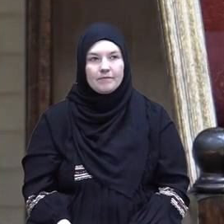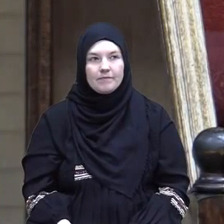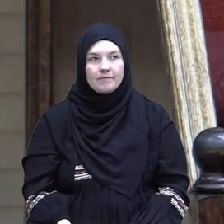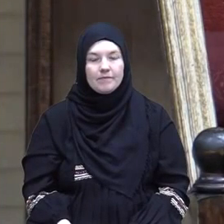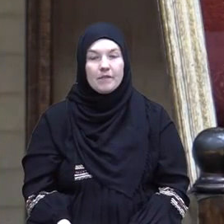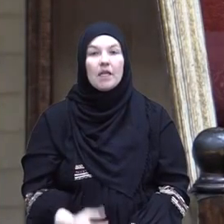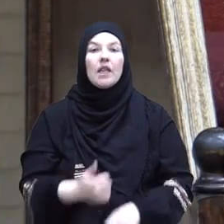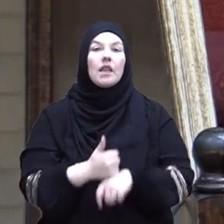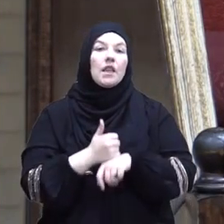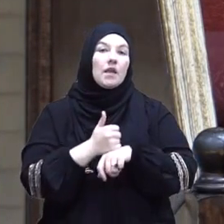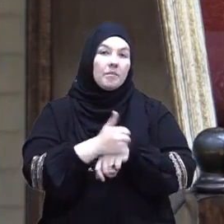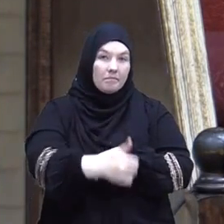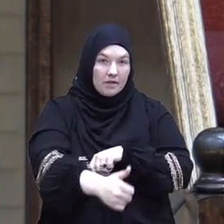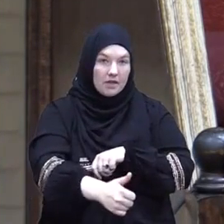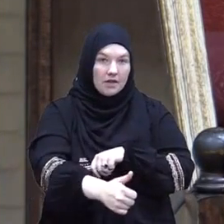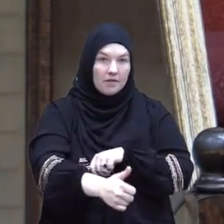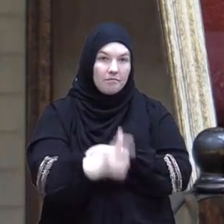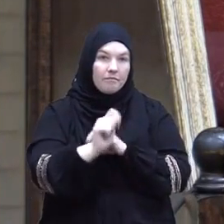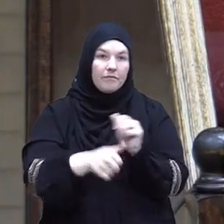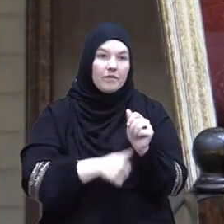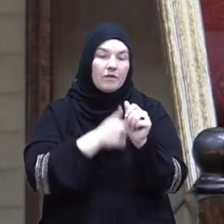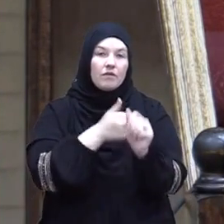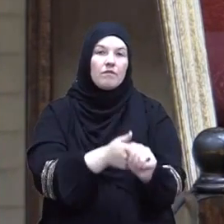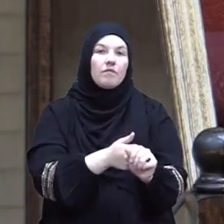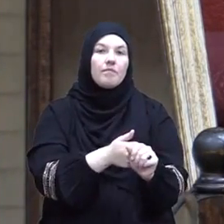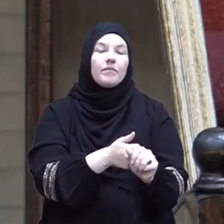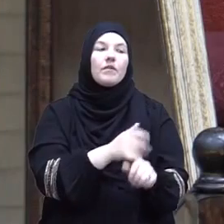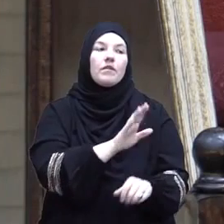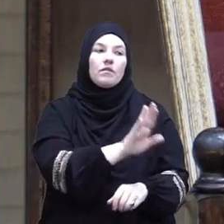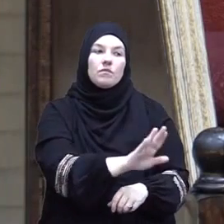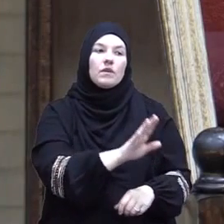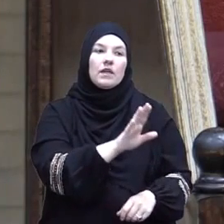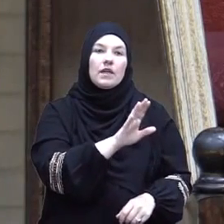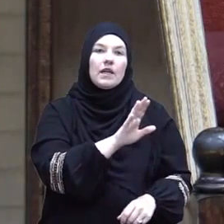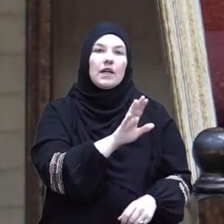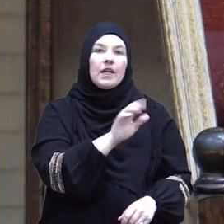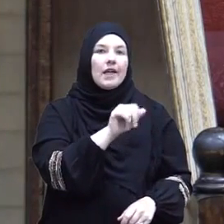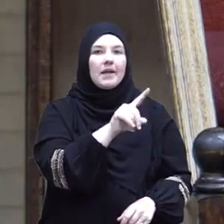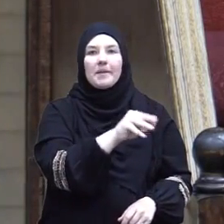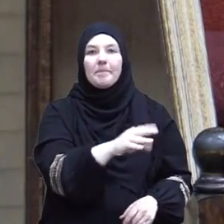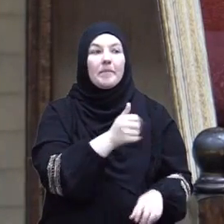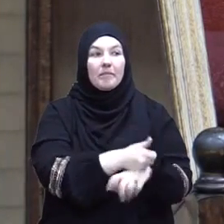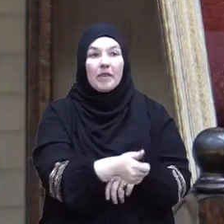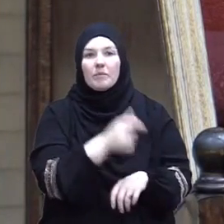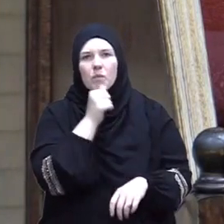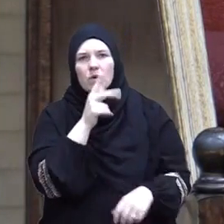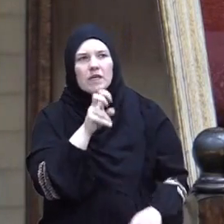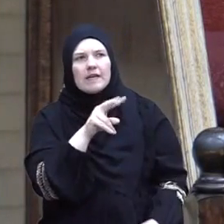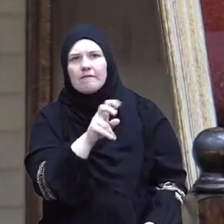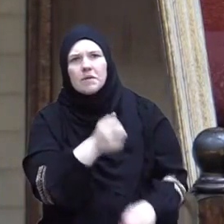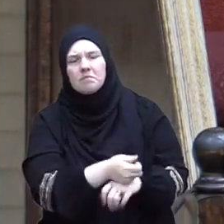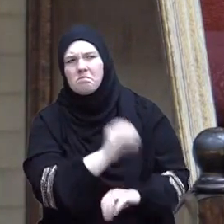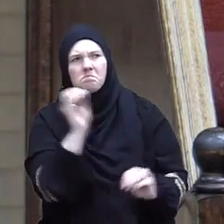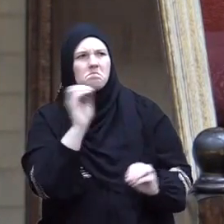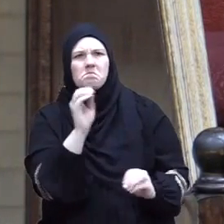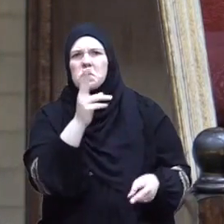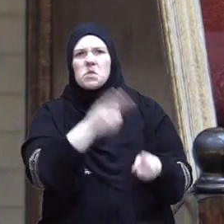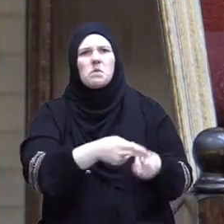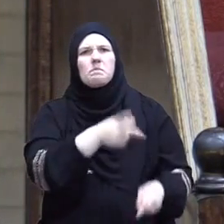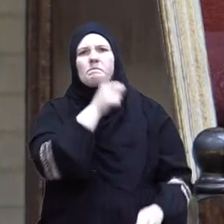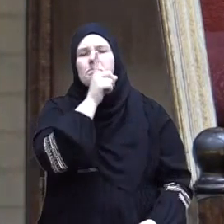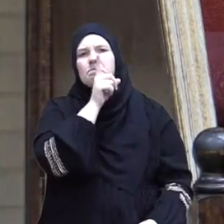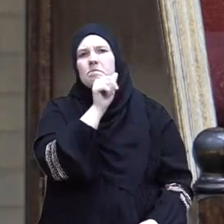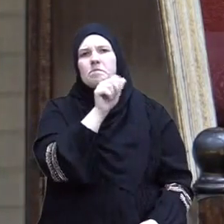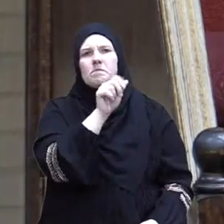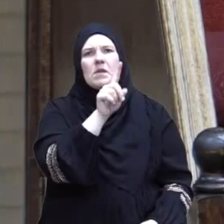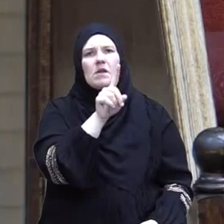the blame is around Adam's neck. Eve is not even mentioned. And it seems that